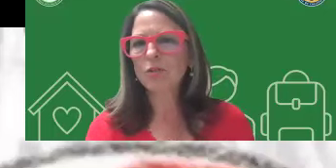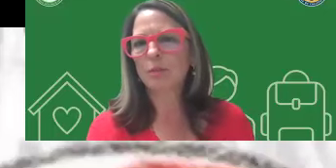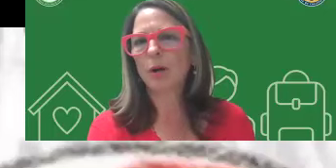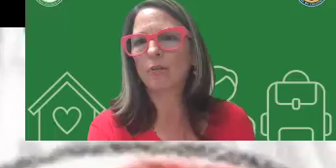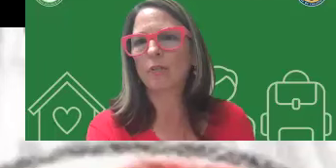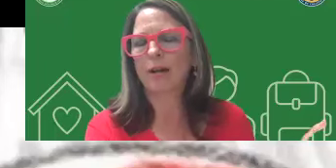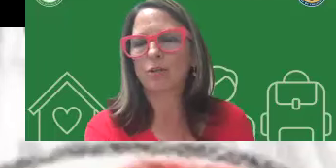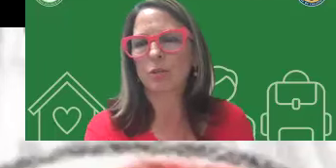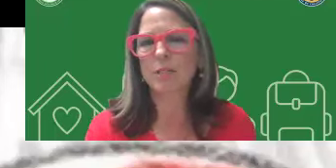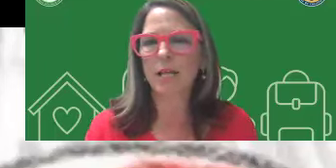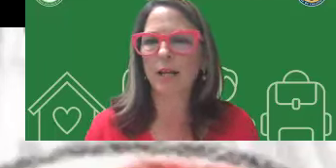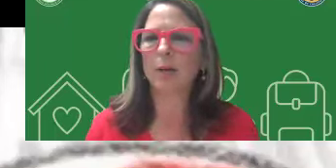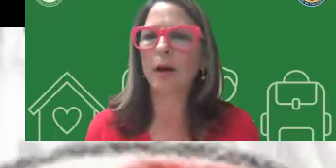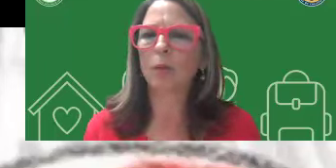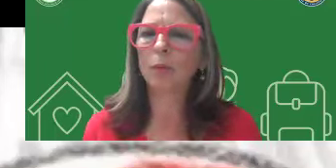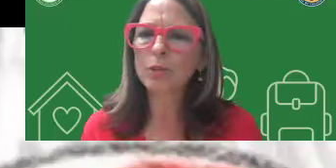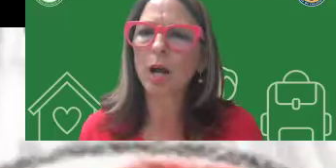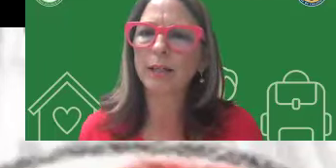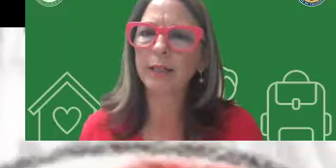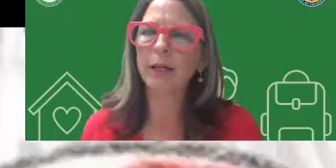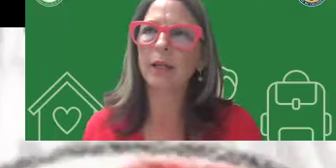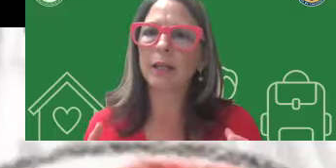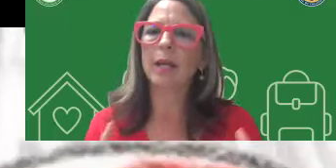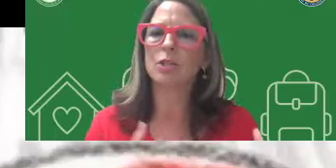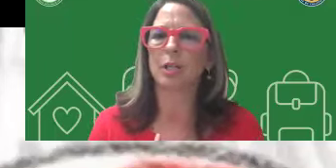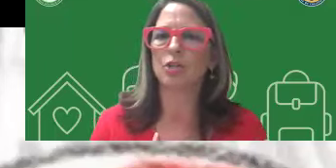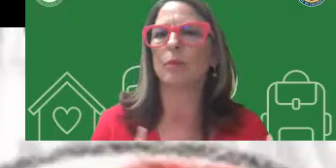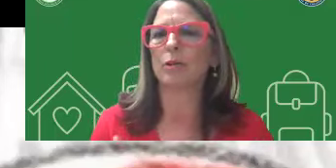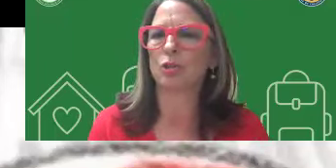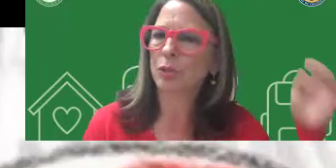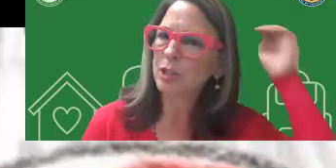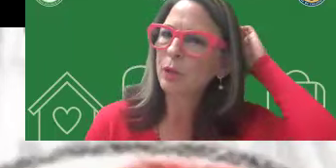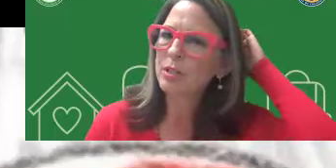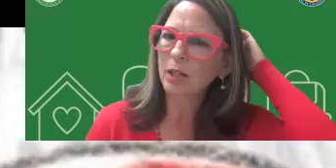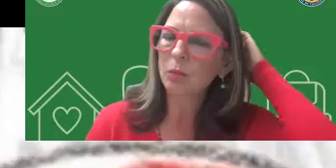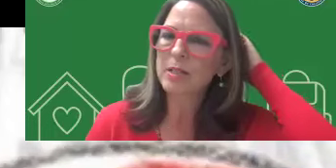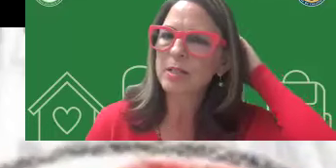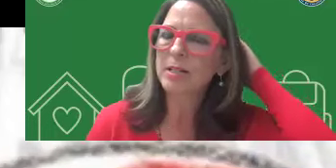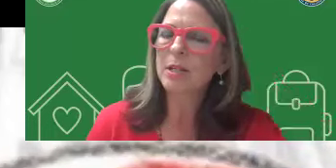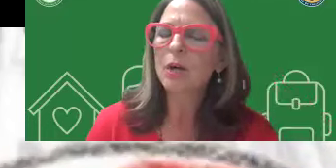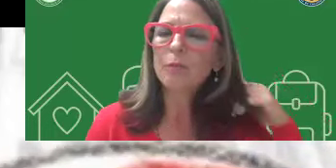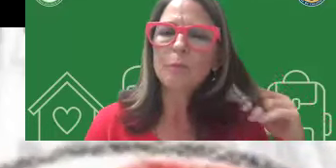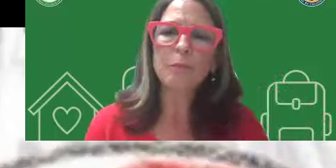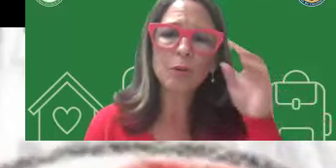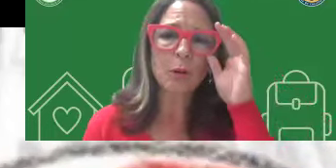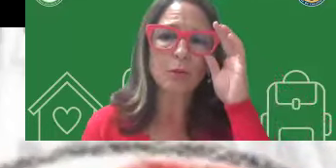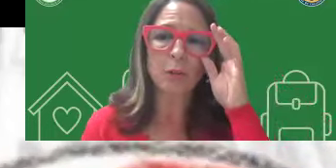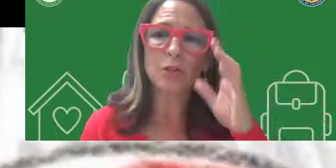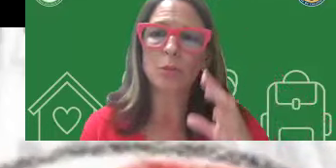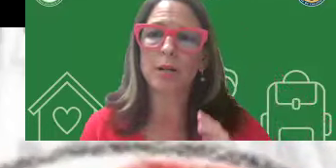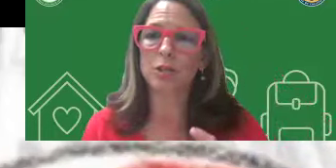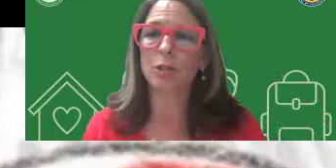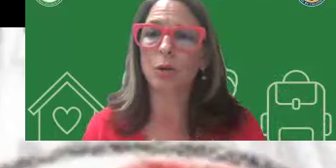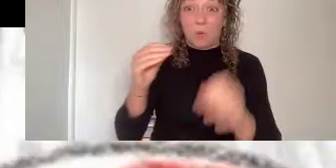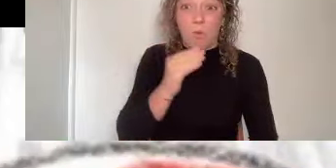I want to give you some hard facts or some data about when we're talking in education about children experiencing homelessness. Folks are